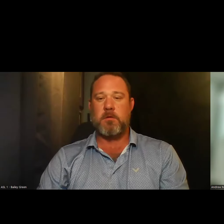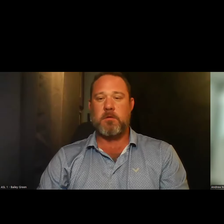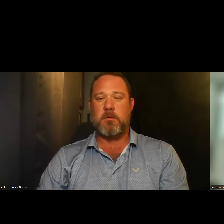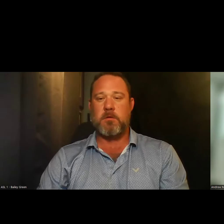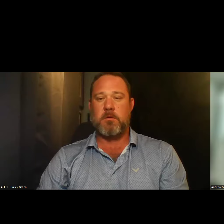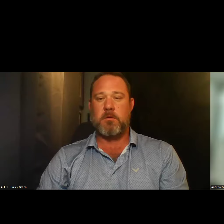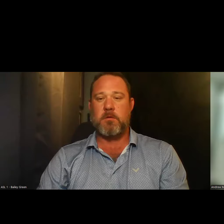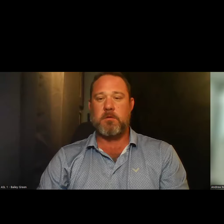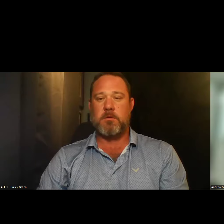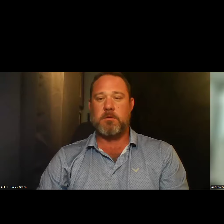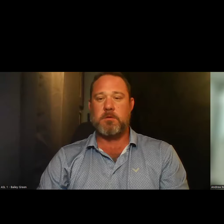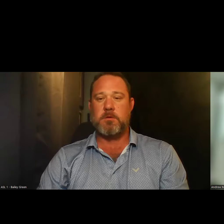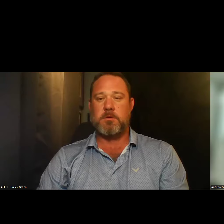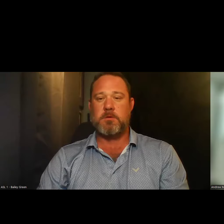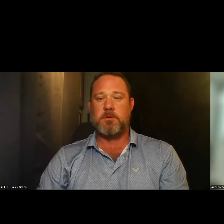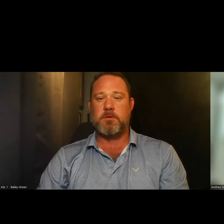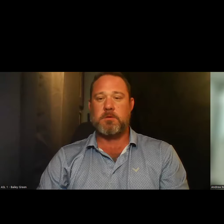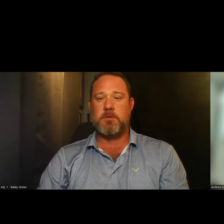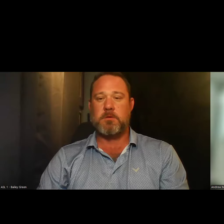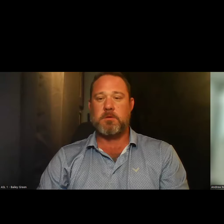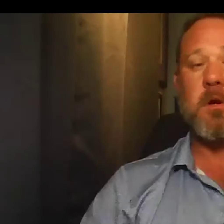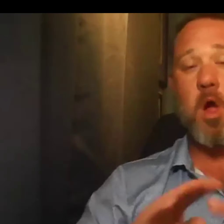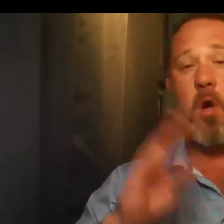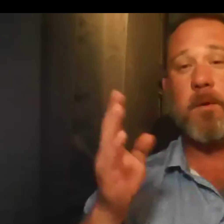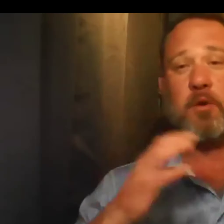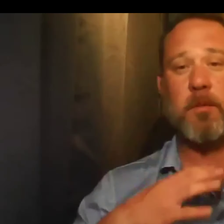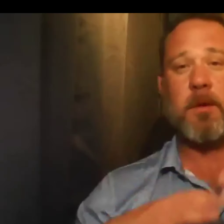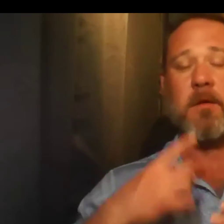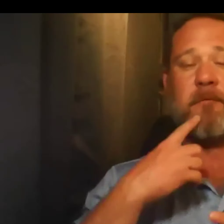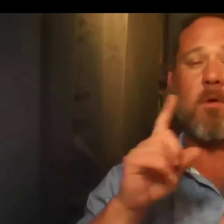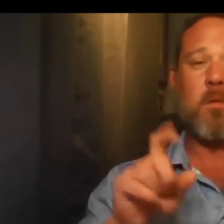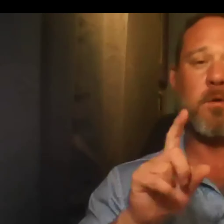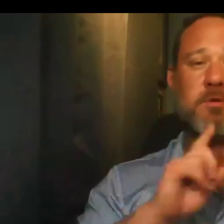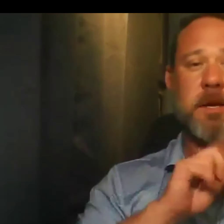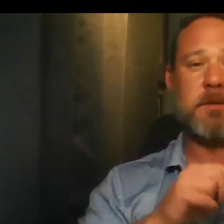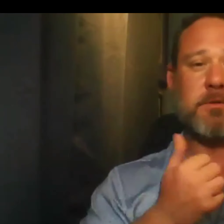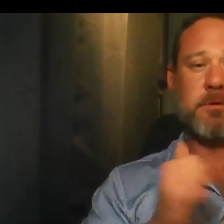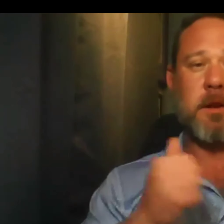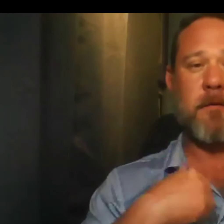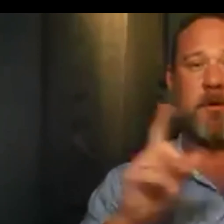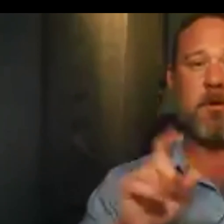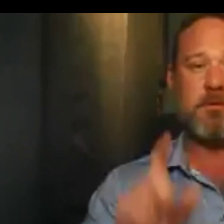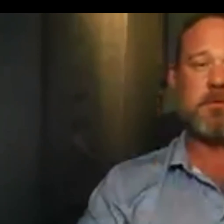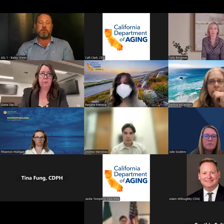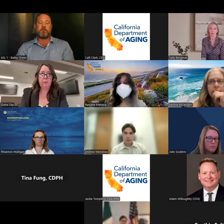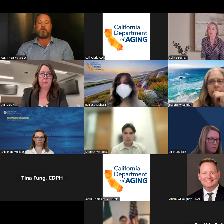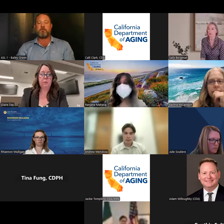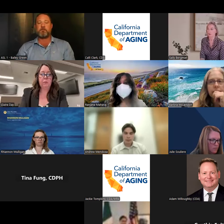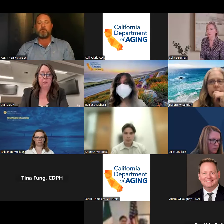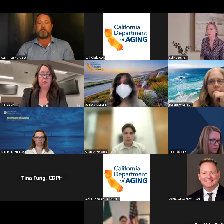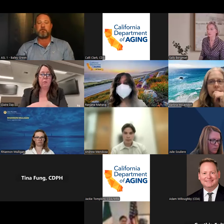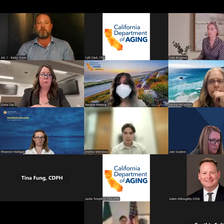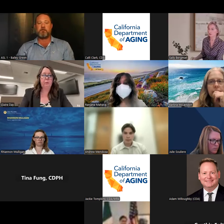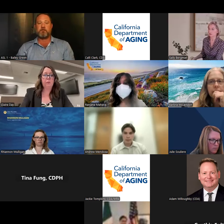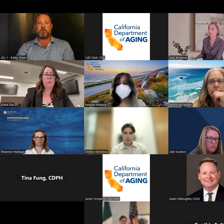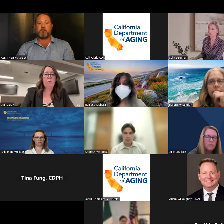I'll open it up to the committee for questions and answers. Anybody have any questions or concerns?